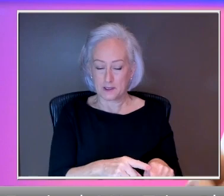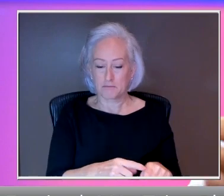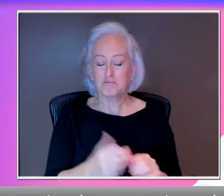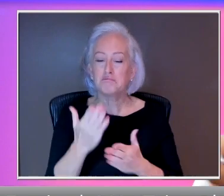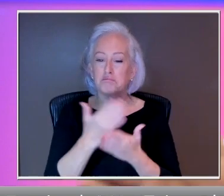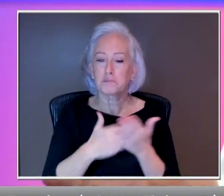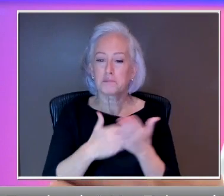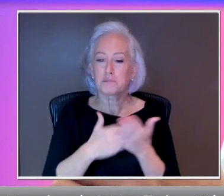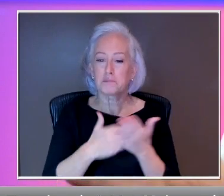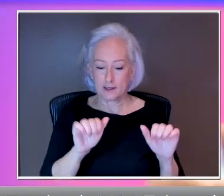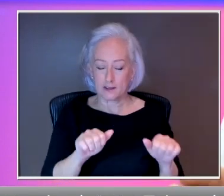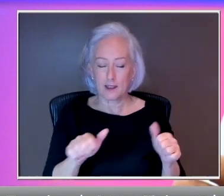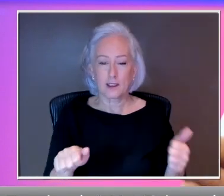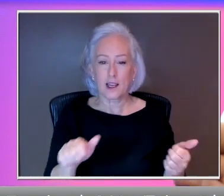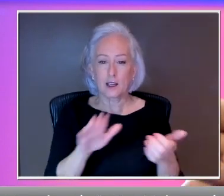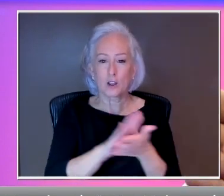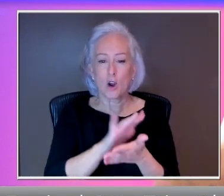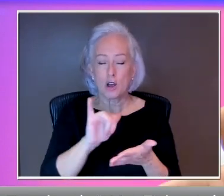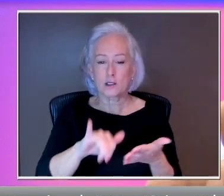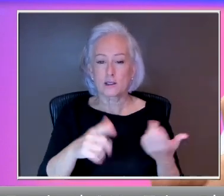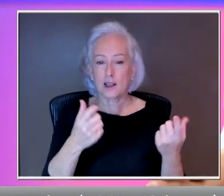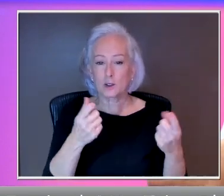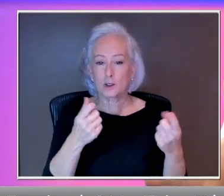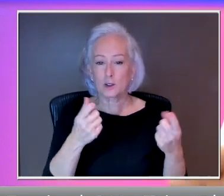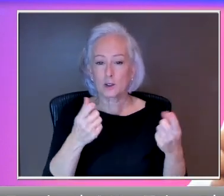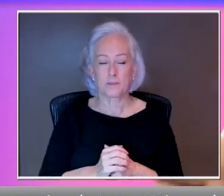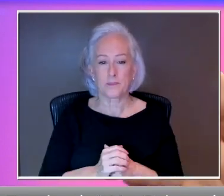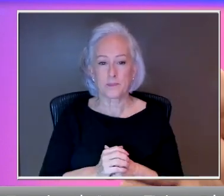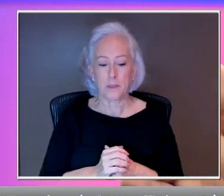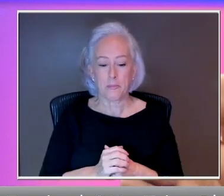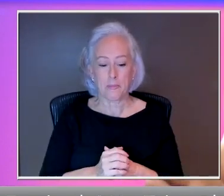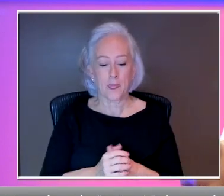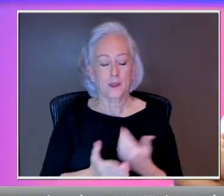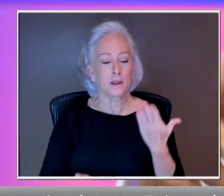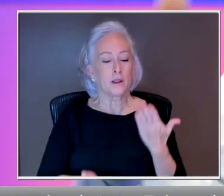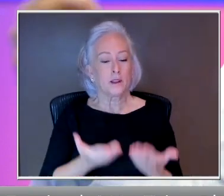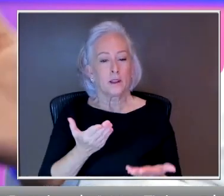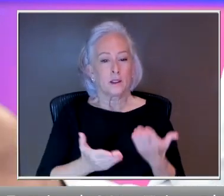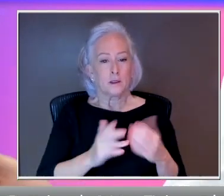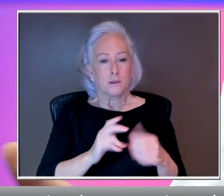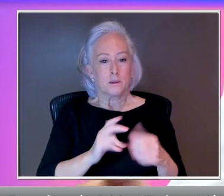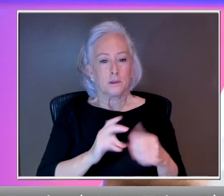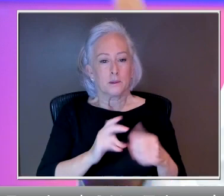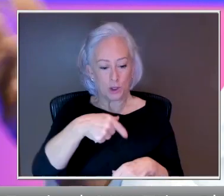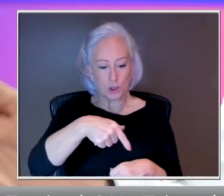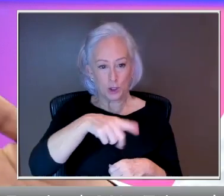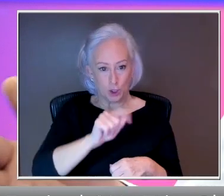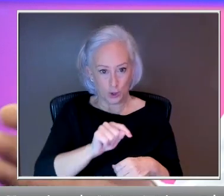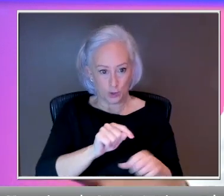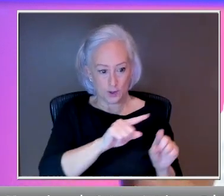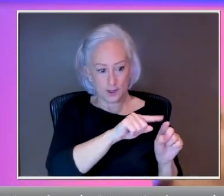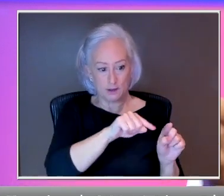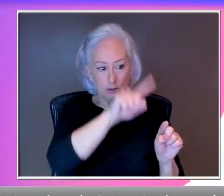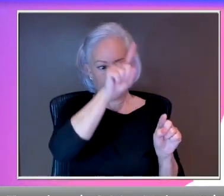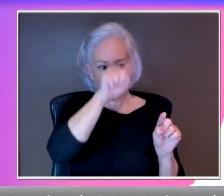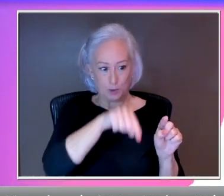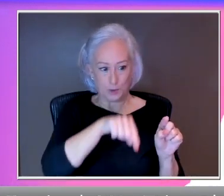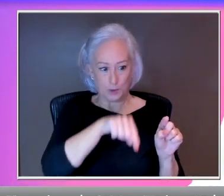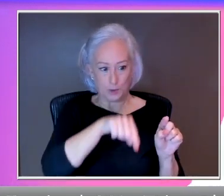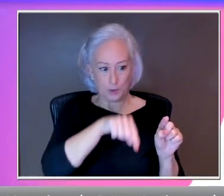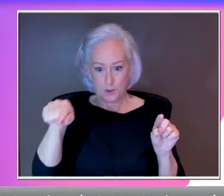QT to prolong. So you may have a normal QT segment, but with when these circumstances arrive,